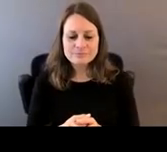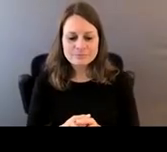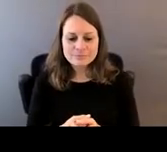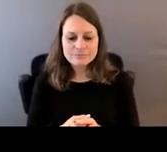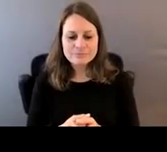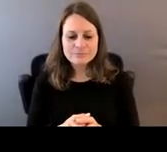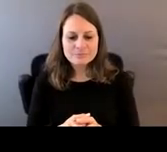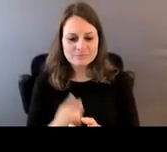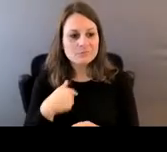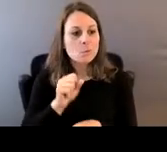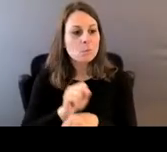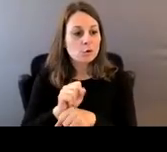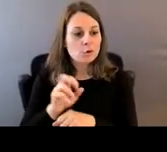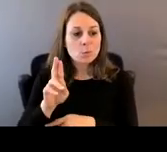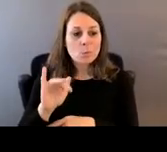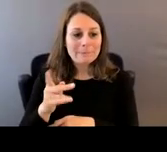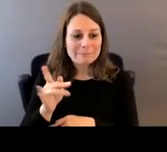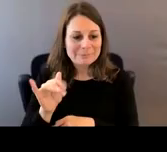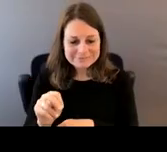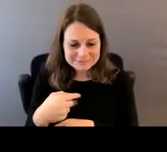Si alguien necesita